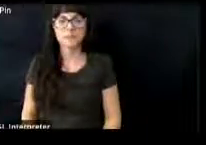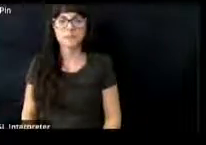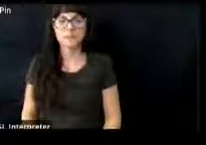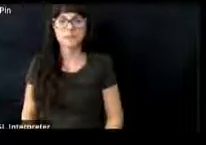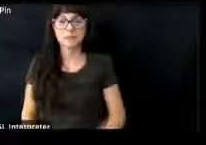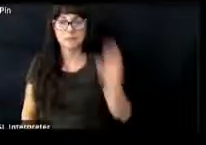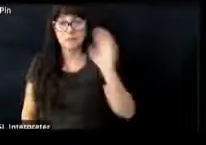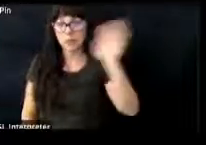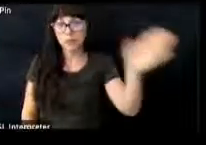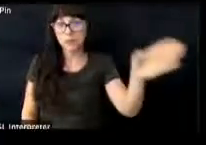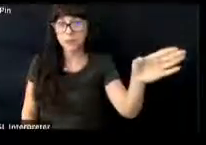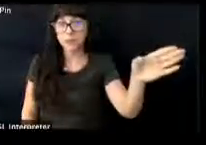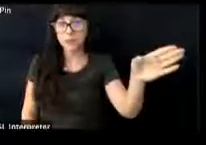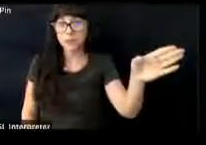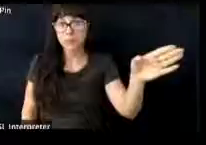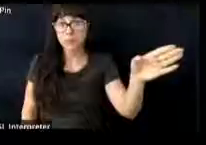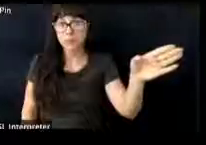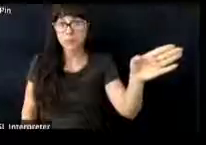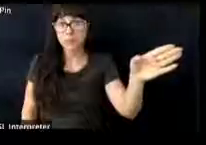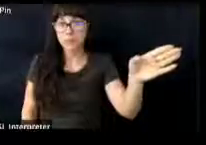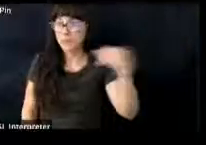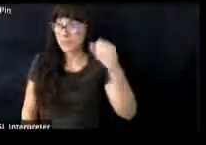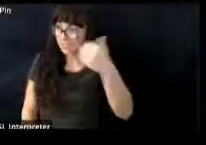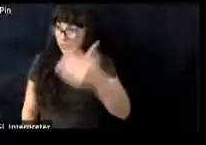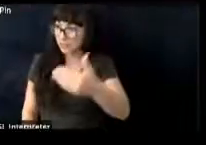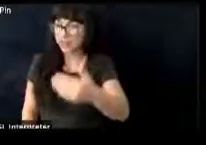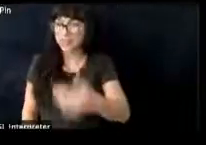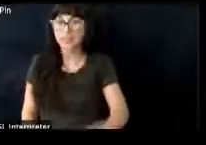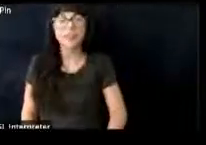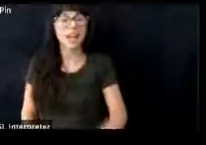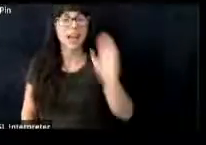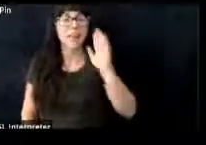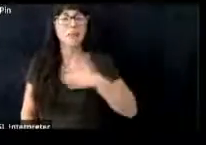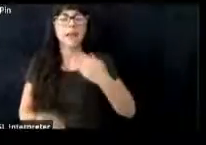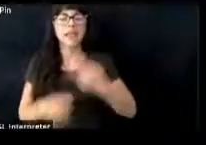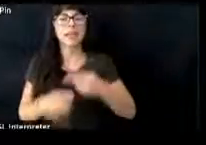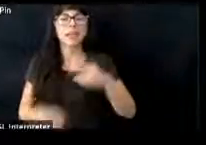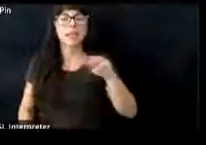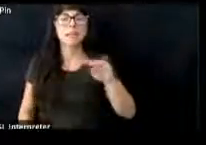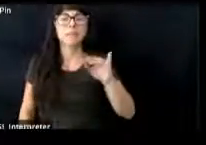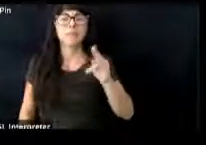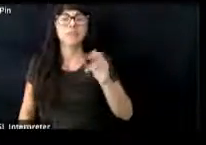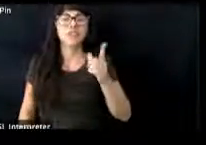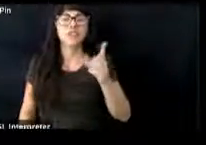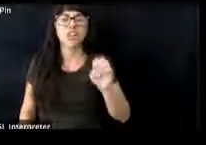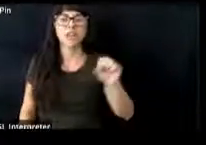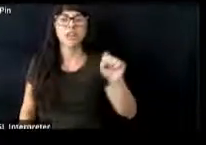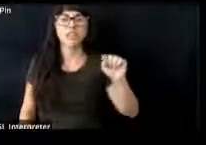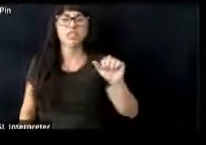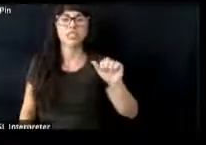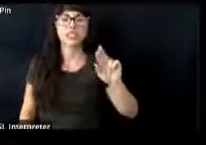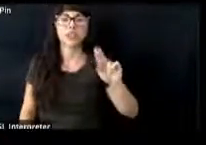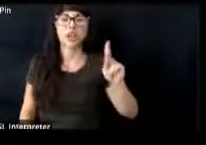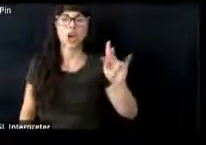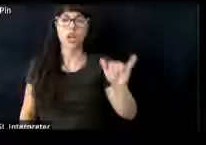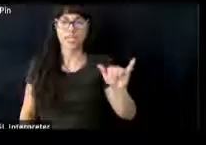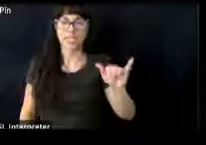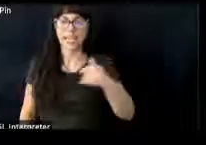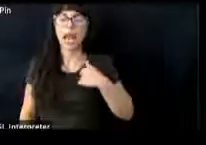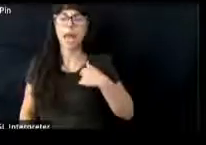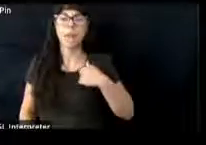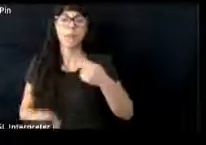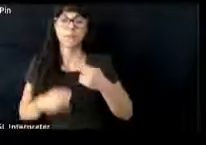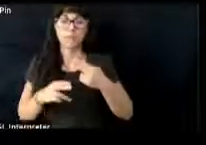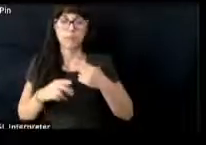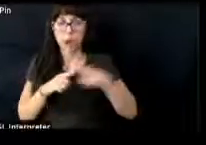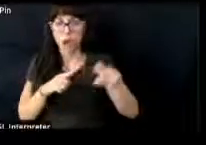Hello? Yes, go ahead. Hello, my name is Michelle Starkey. I'm calling, and thank you for